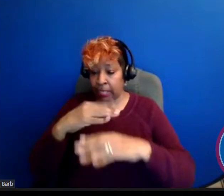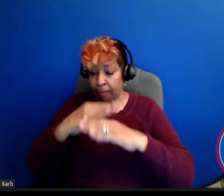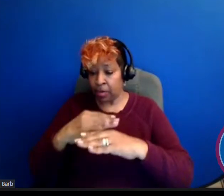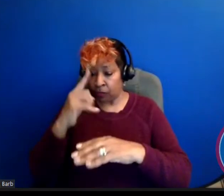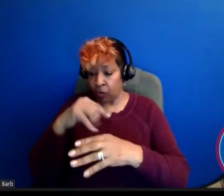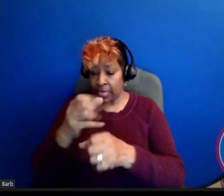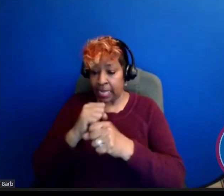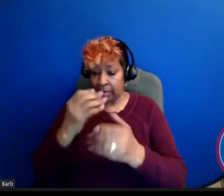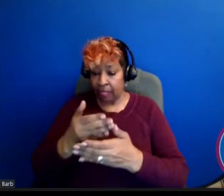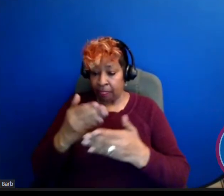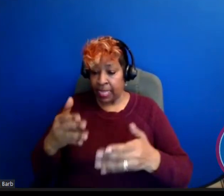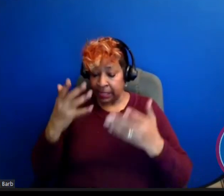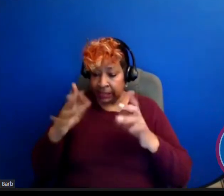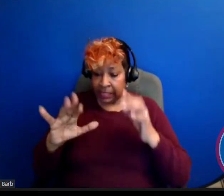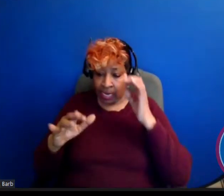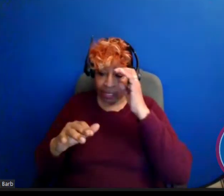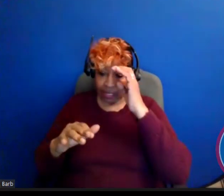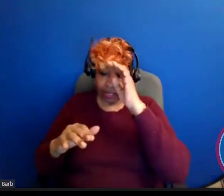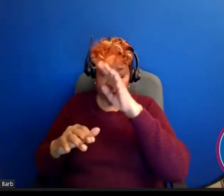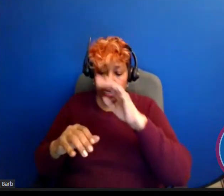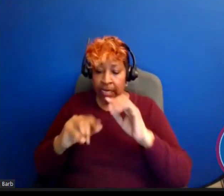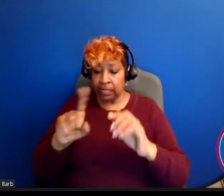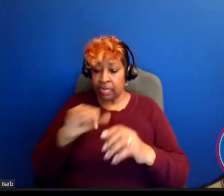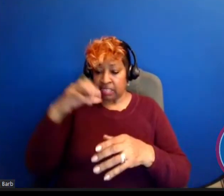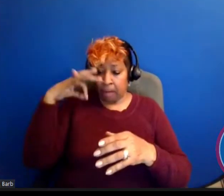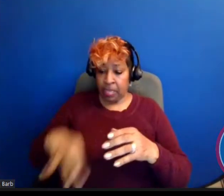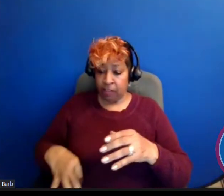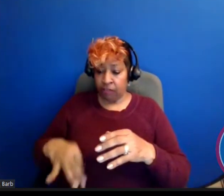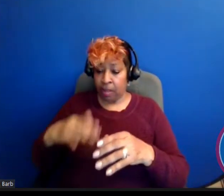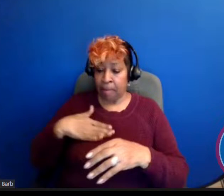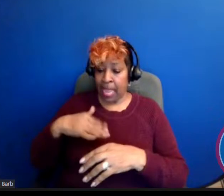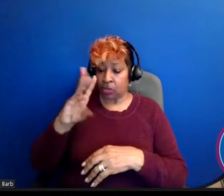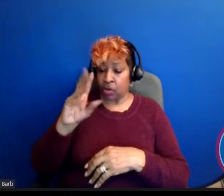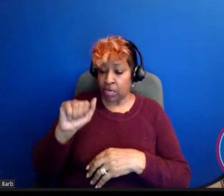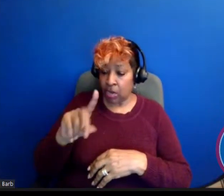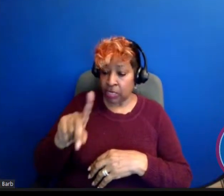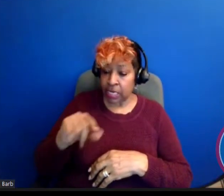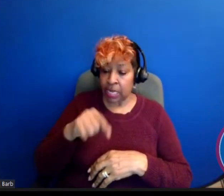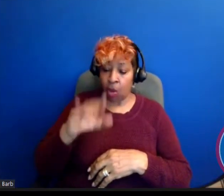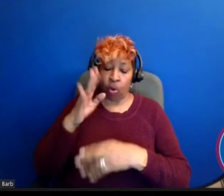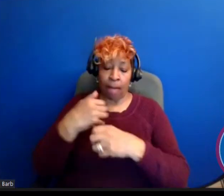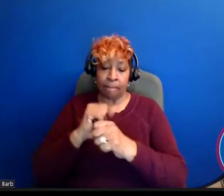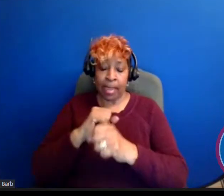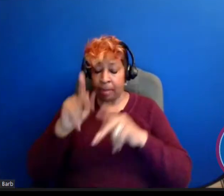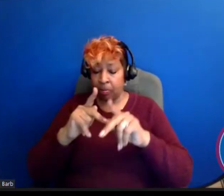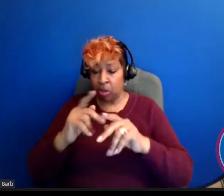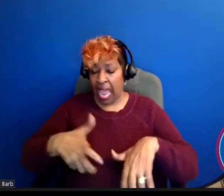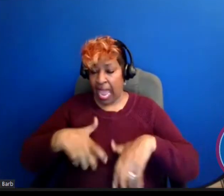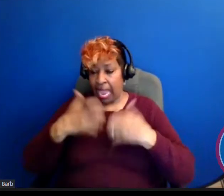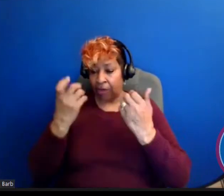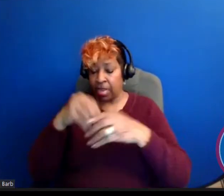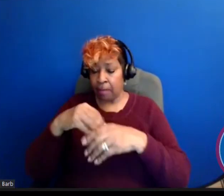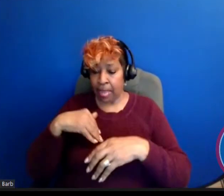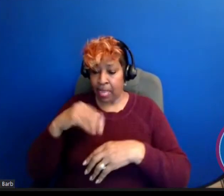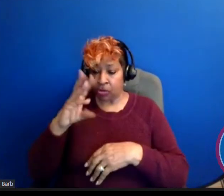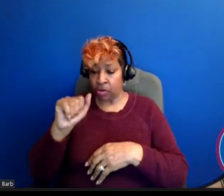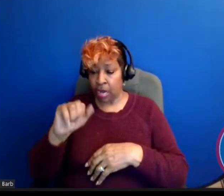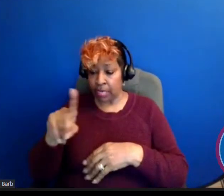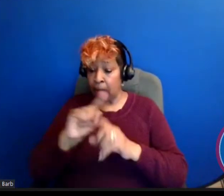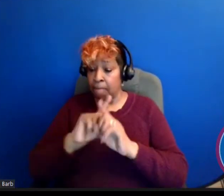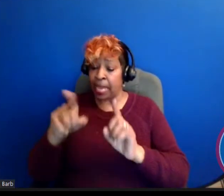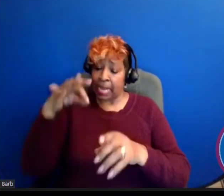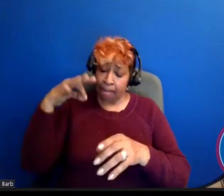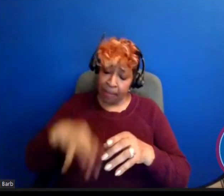doesn't benefit my ward. It's going to make people angry in my ward, but it's a benefit to the entire community. It's a benefit to the entire